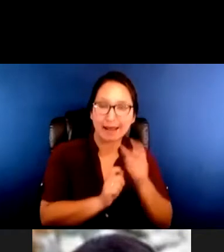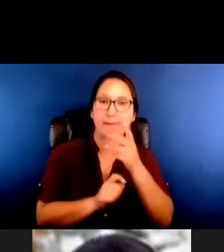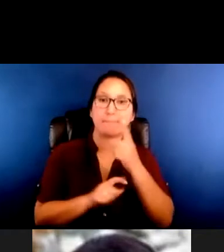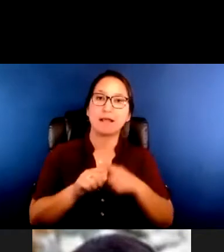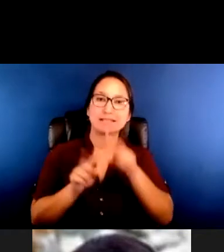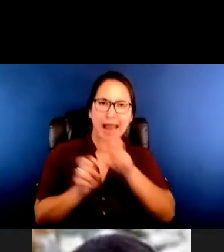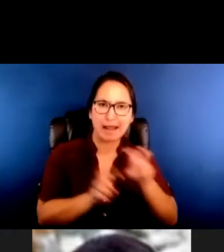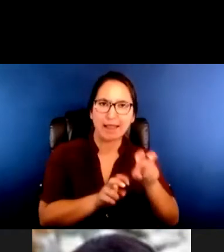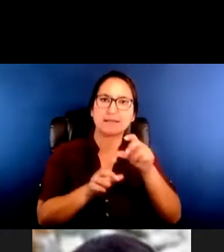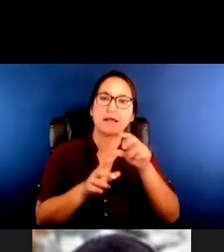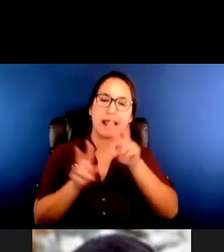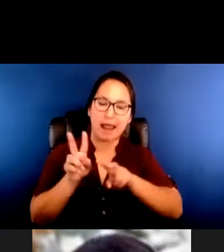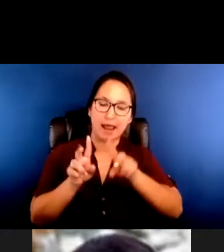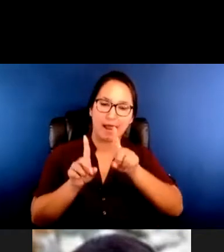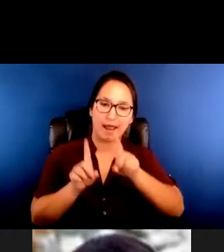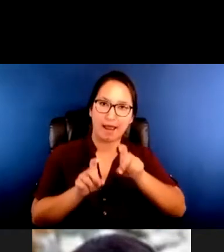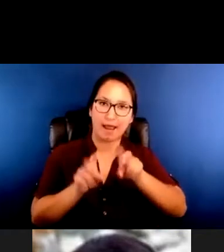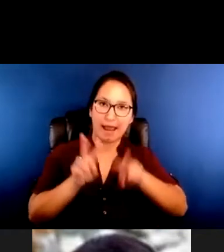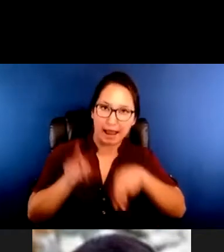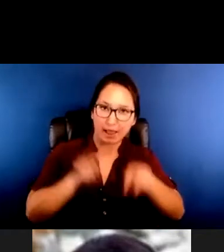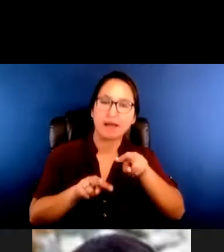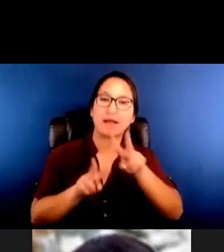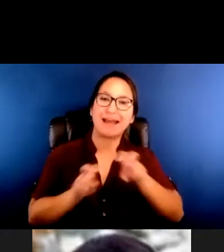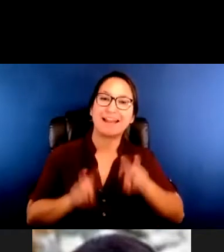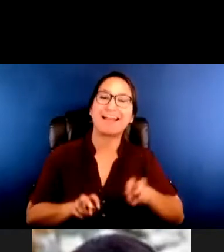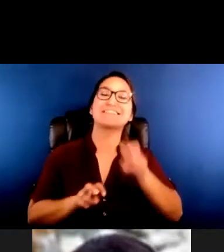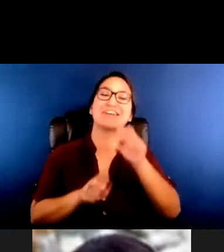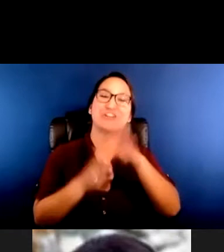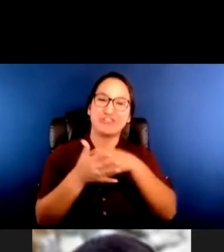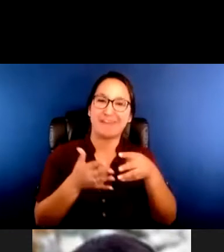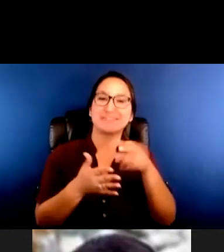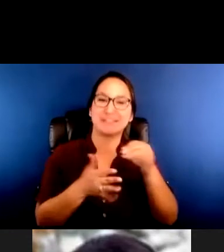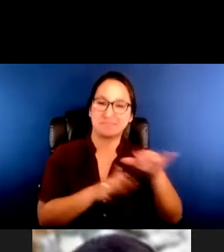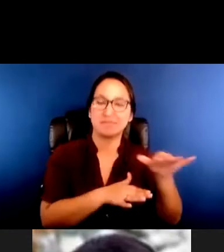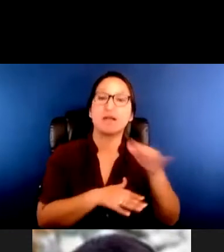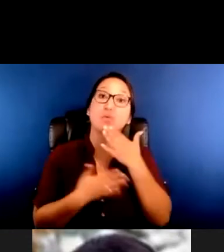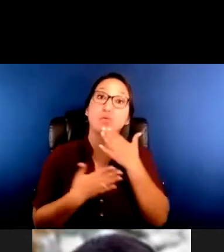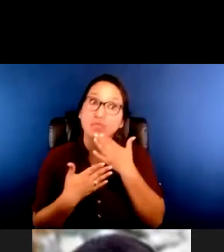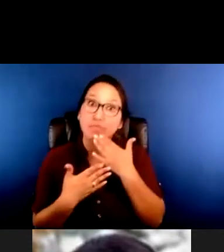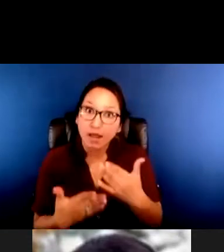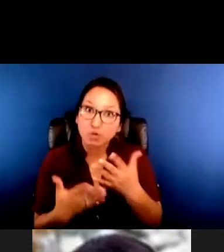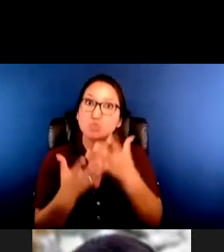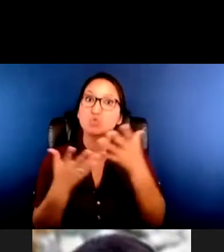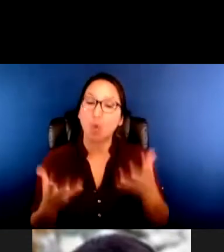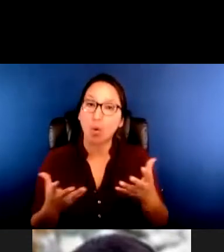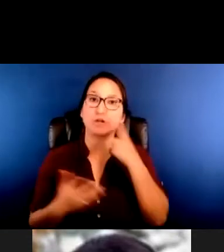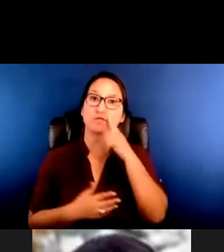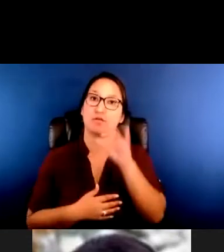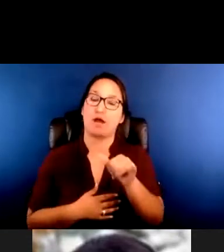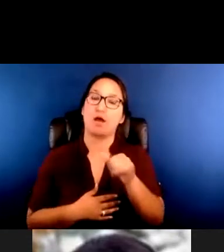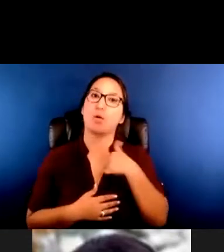big thing for us, for sure. So thank you so much for that. That was a big ask, and we're definitely appreciative.